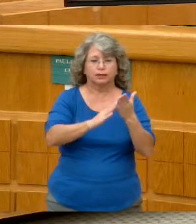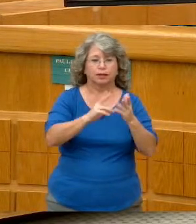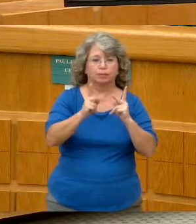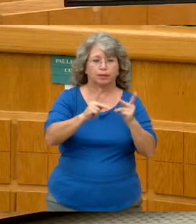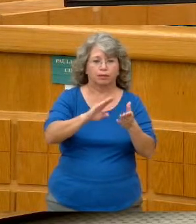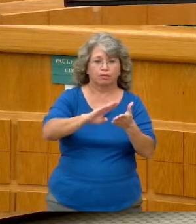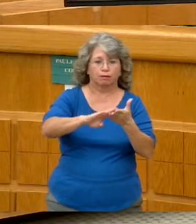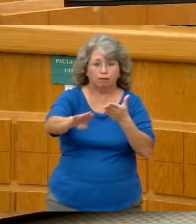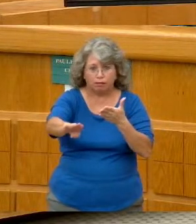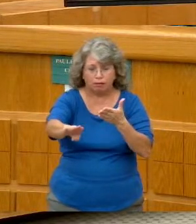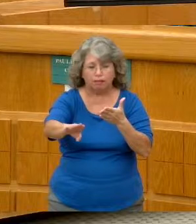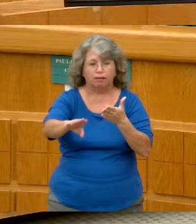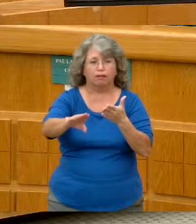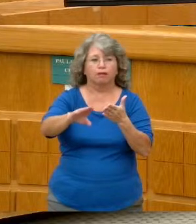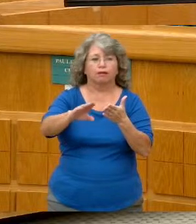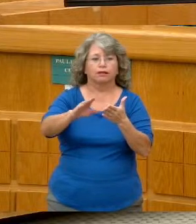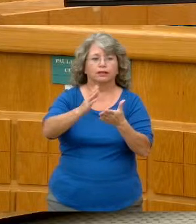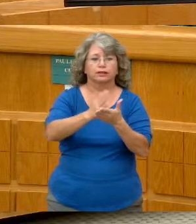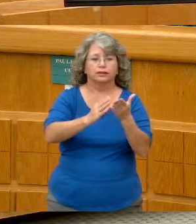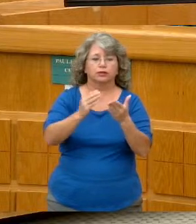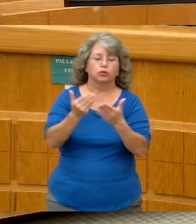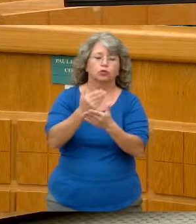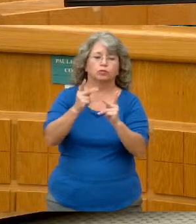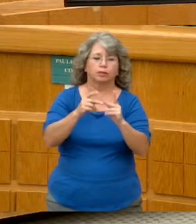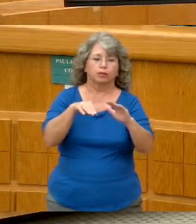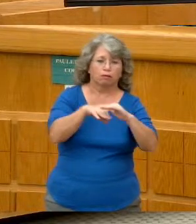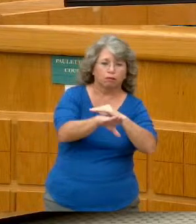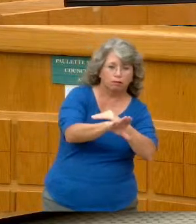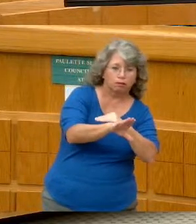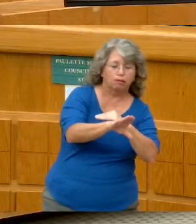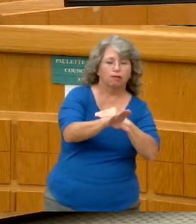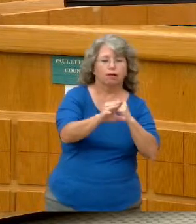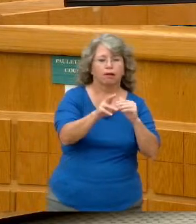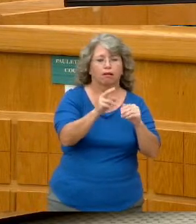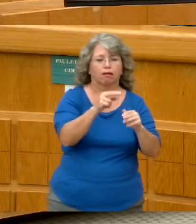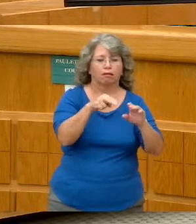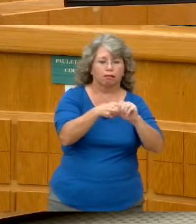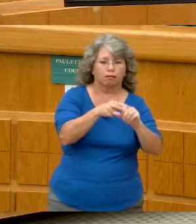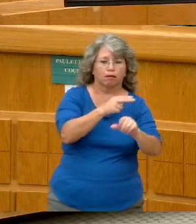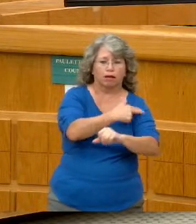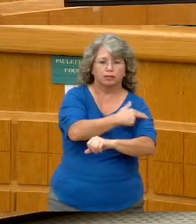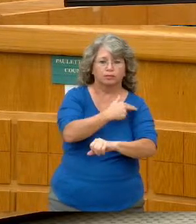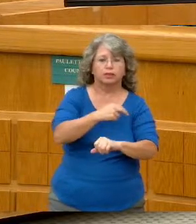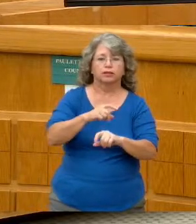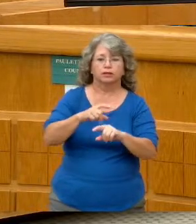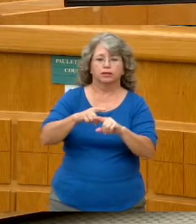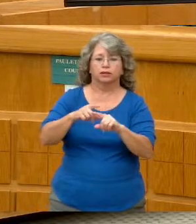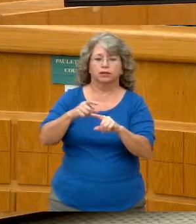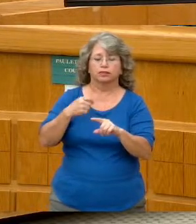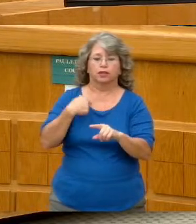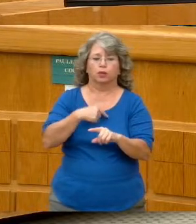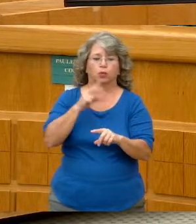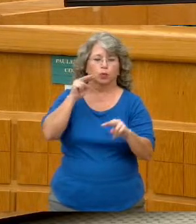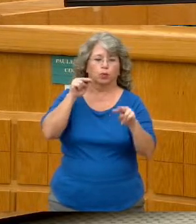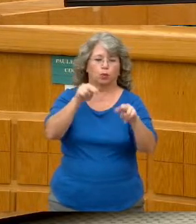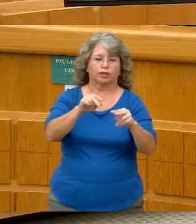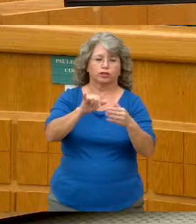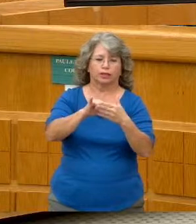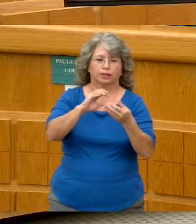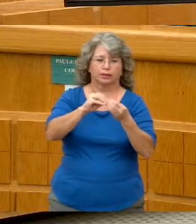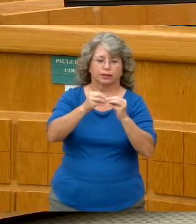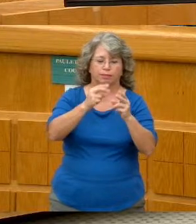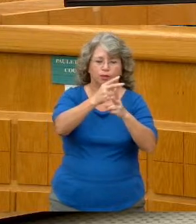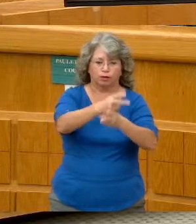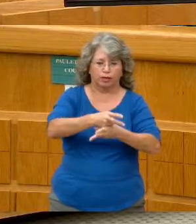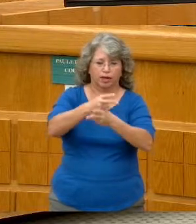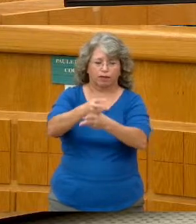have left the hospital. Hopefully a lot of people have recovered and have been discharged. So we're watching these numbers very carefully.